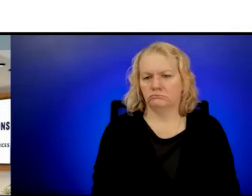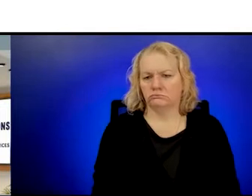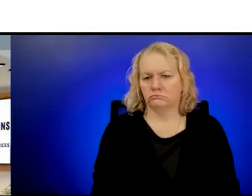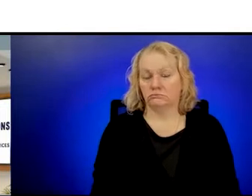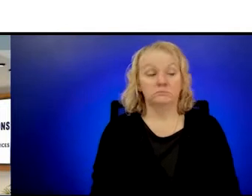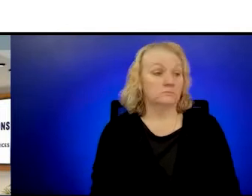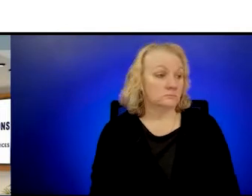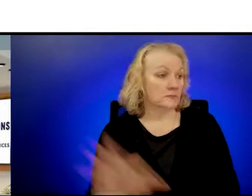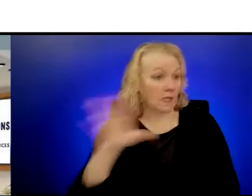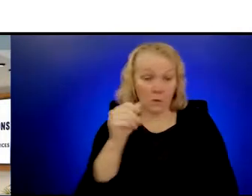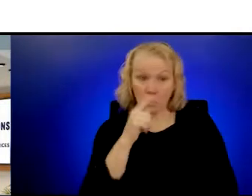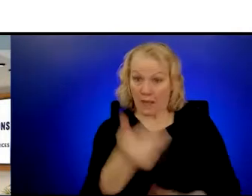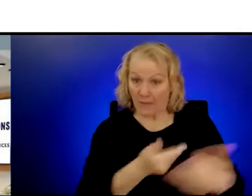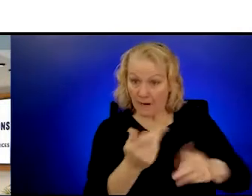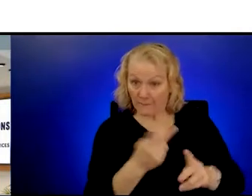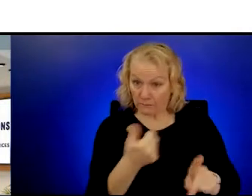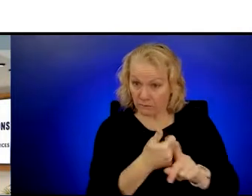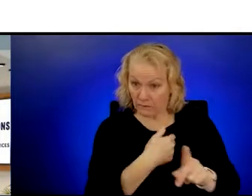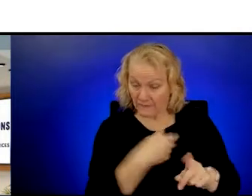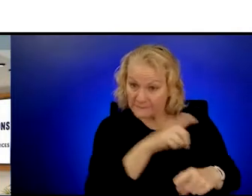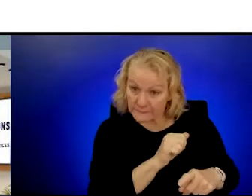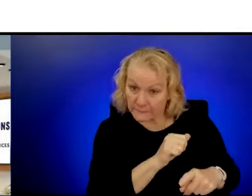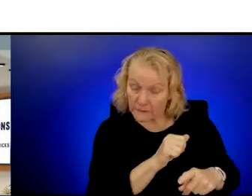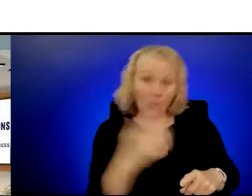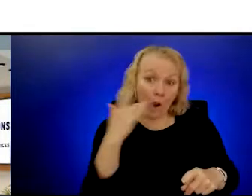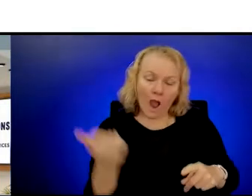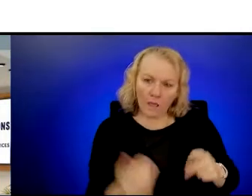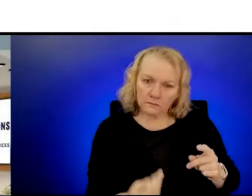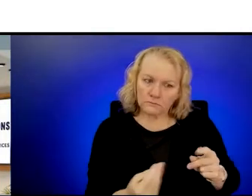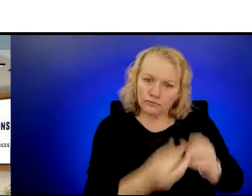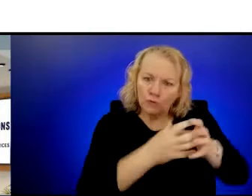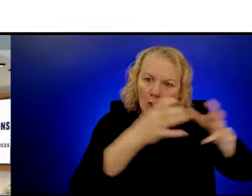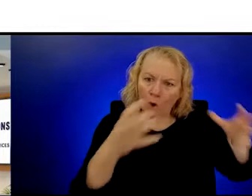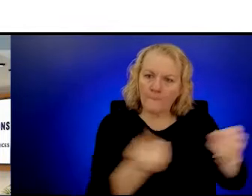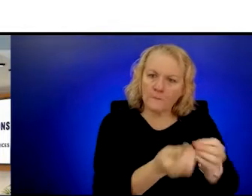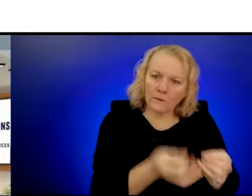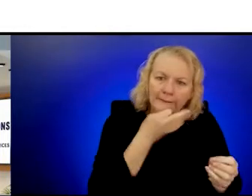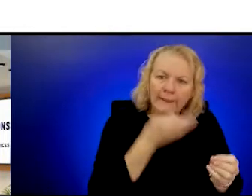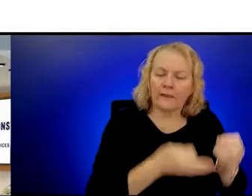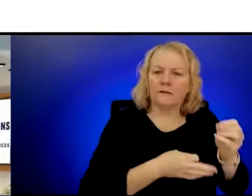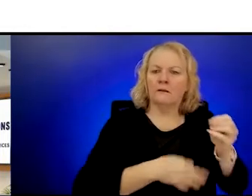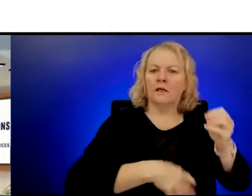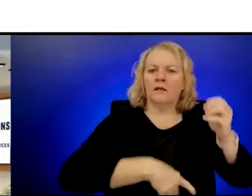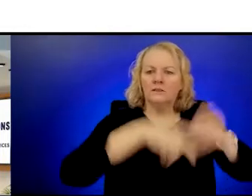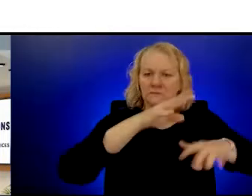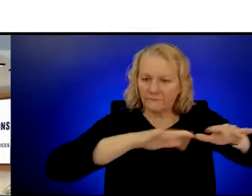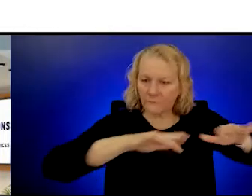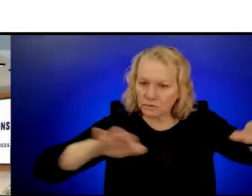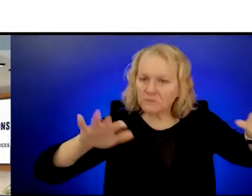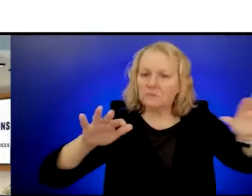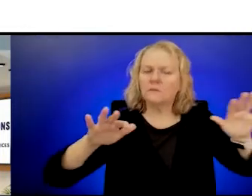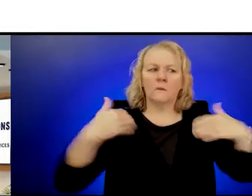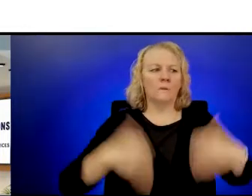Companies that hire people with disabilities to grow their talent pool and increase team diversity give them a